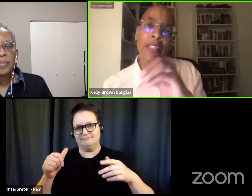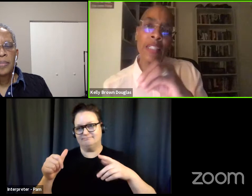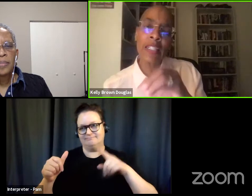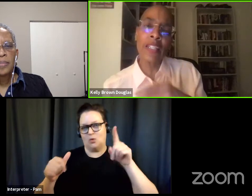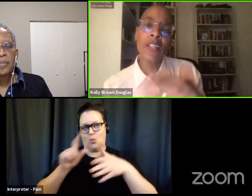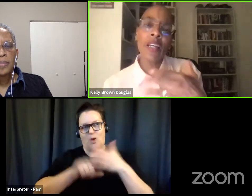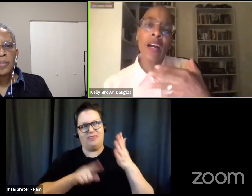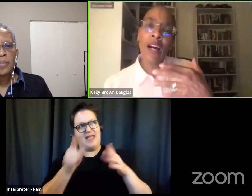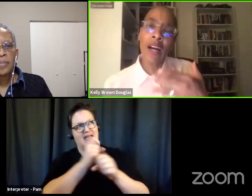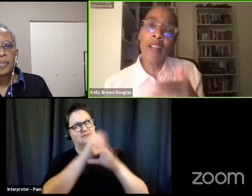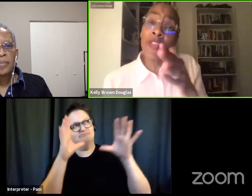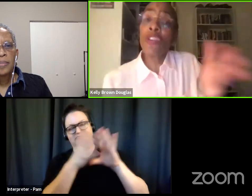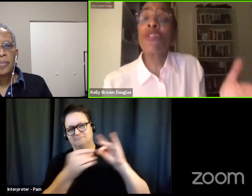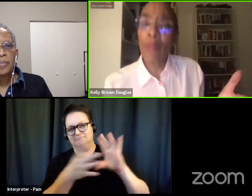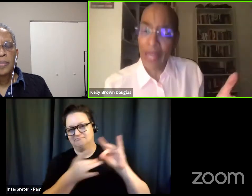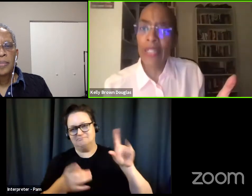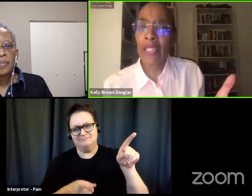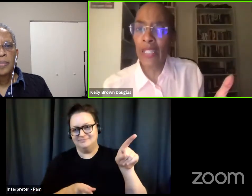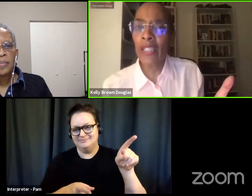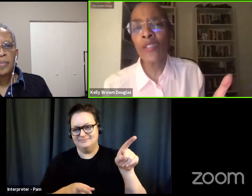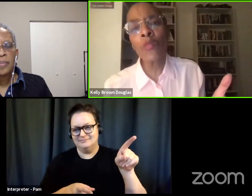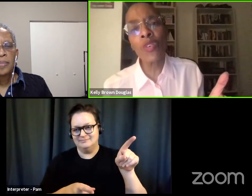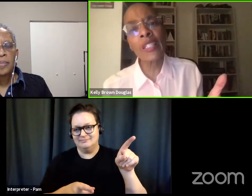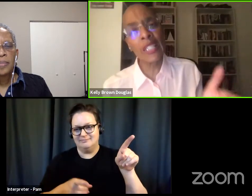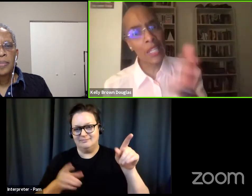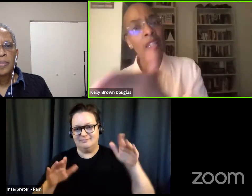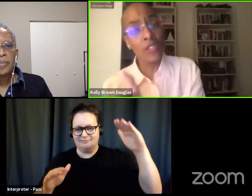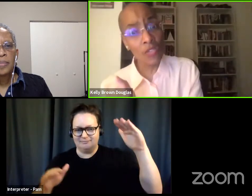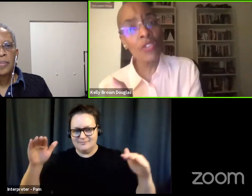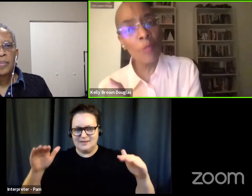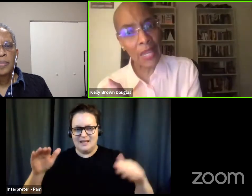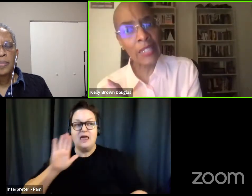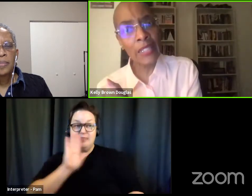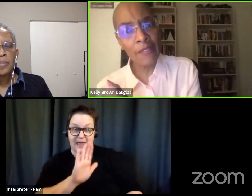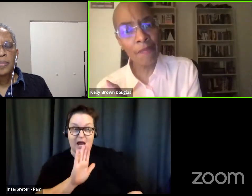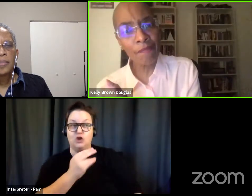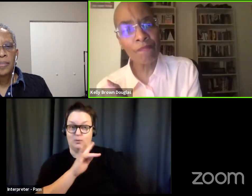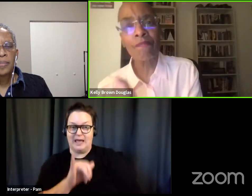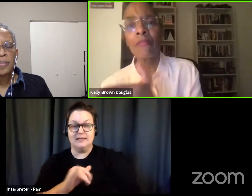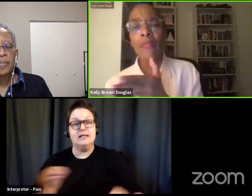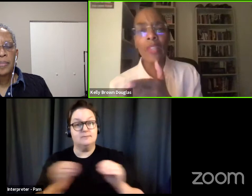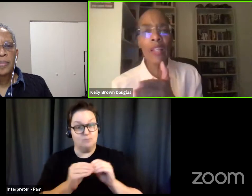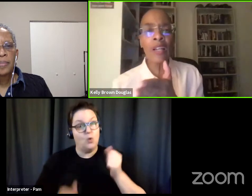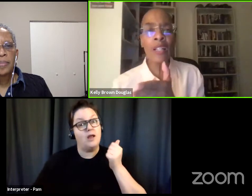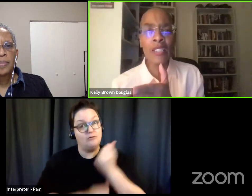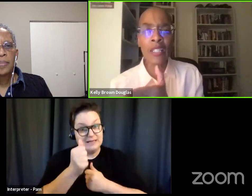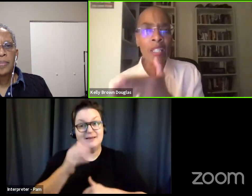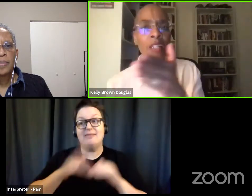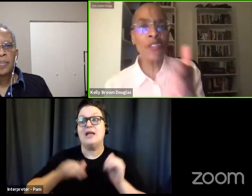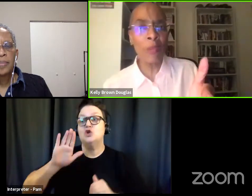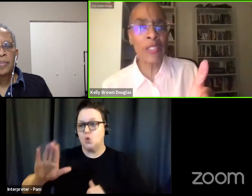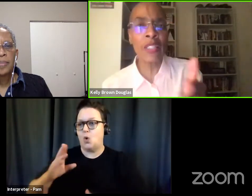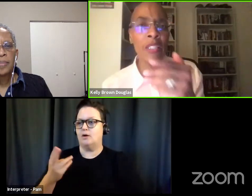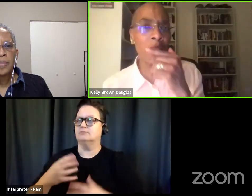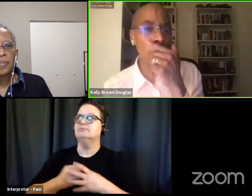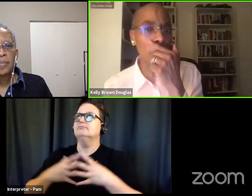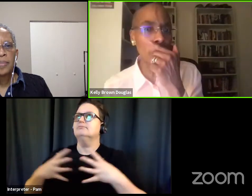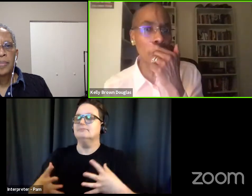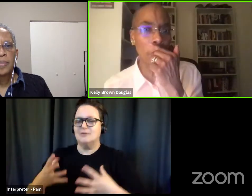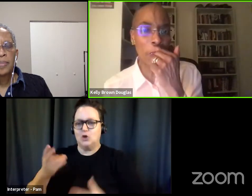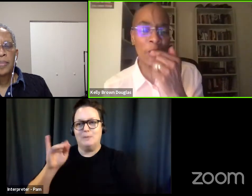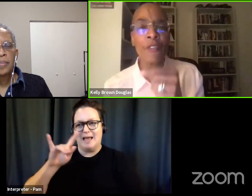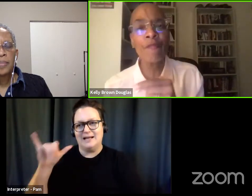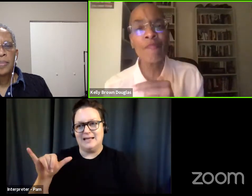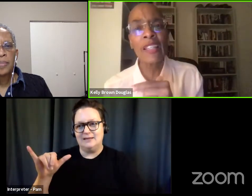that indeed their humanity is more at stake than your humanity, in as much as that they